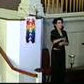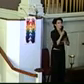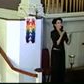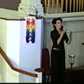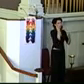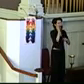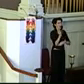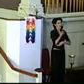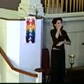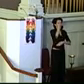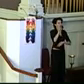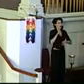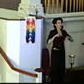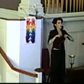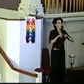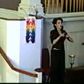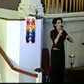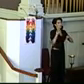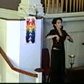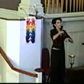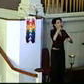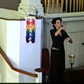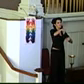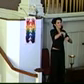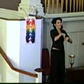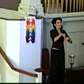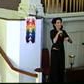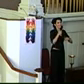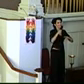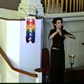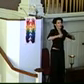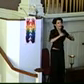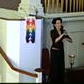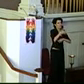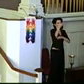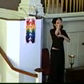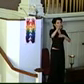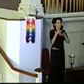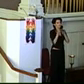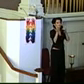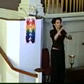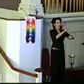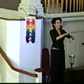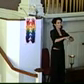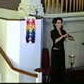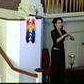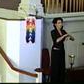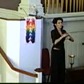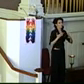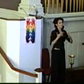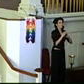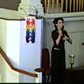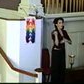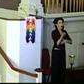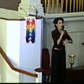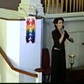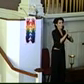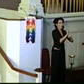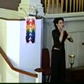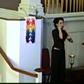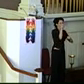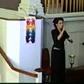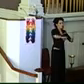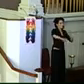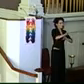We wait for our God while we participate in the reign of God here on earth, through our